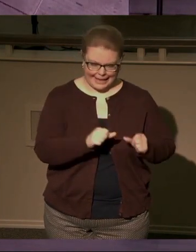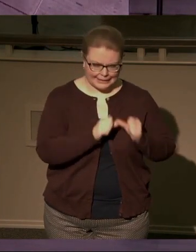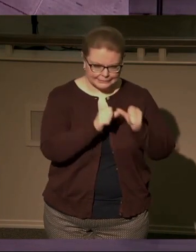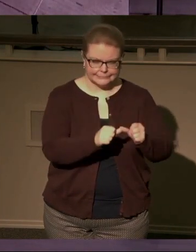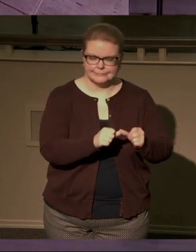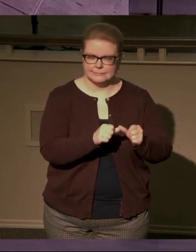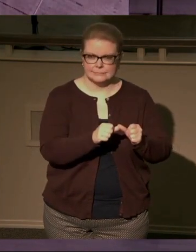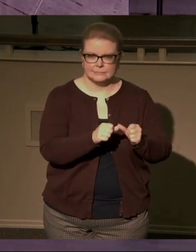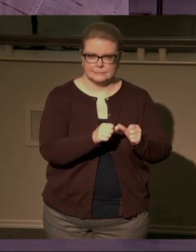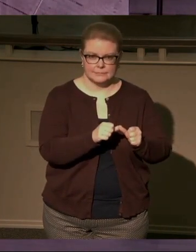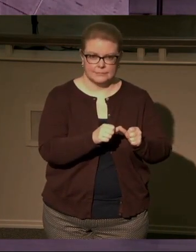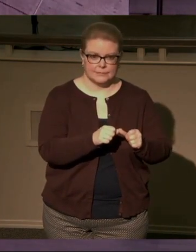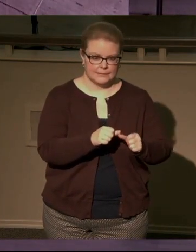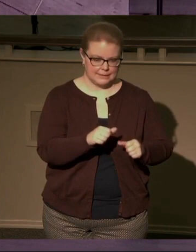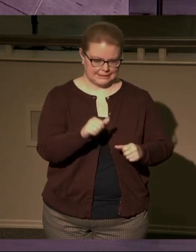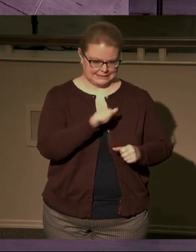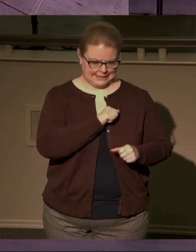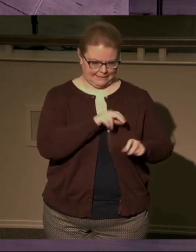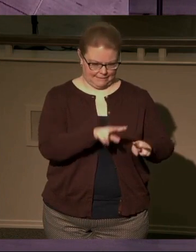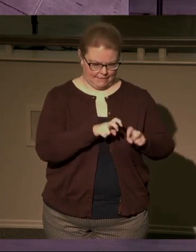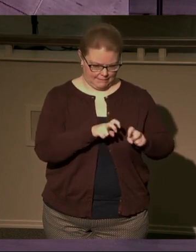Self-idolatry is still pushing you.